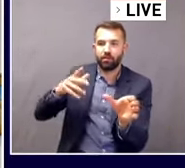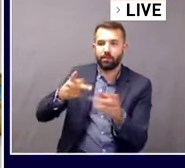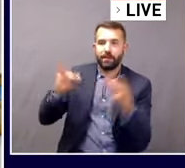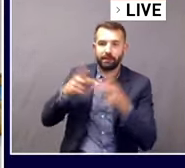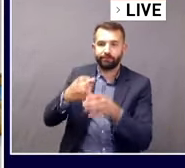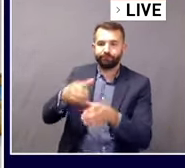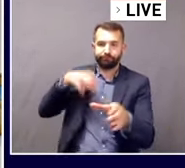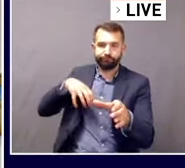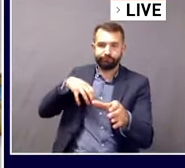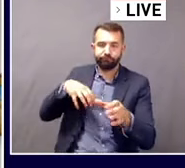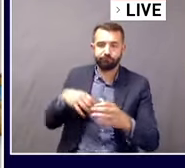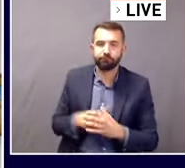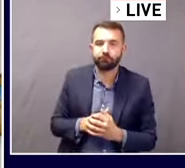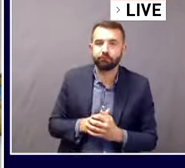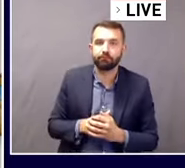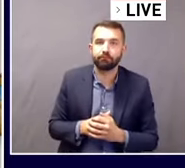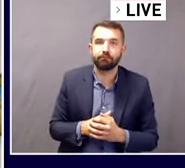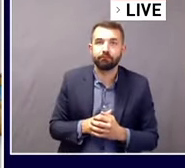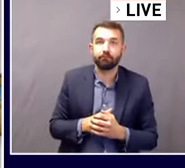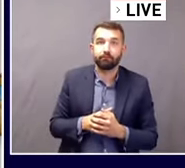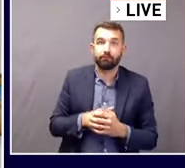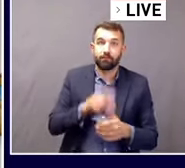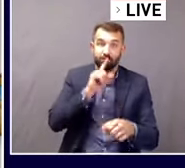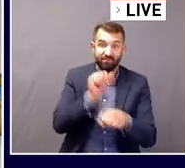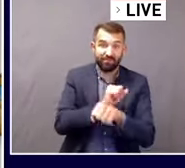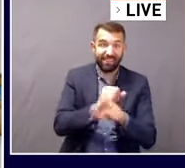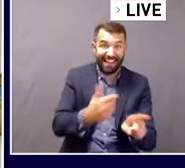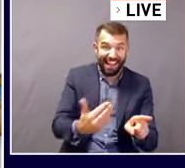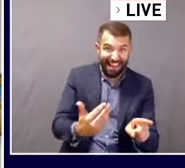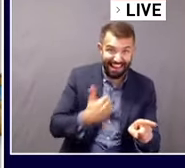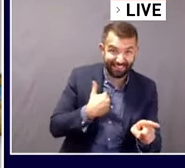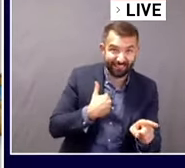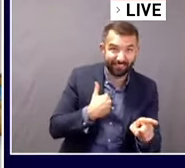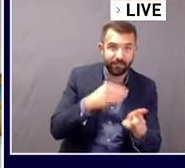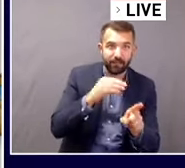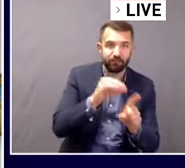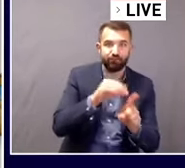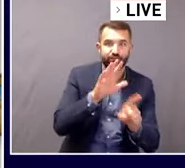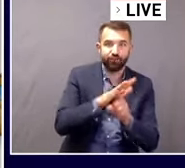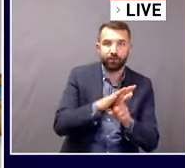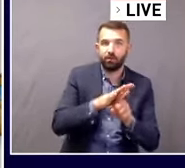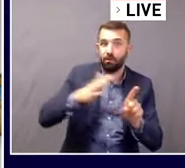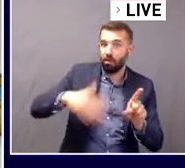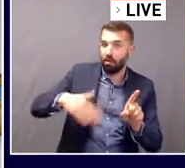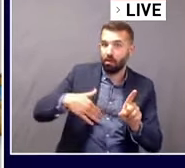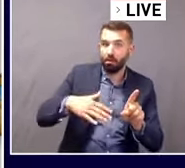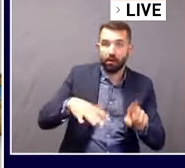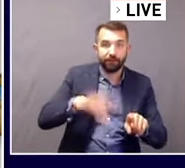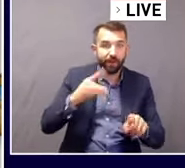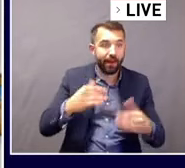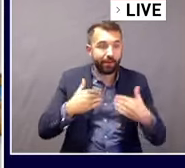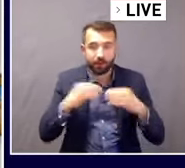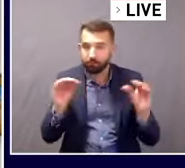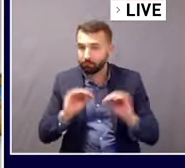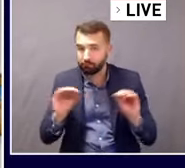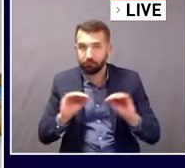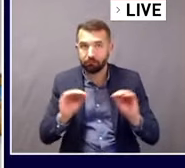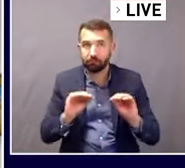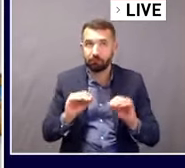positive, those who have been exposed but not yet positive, and those who have not been exposed at